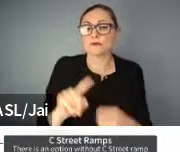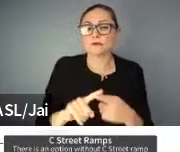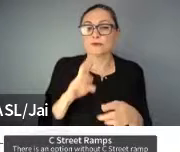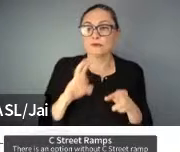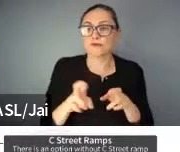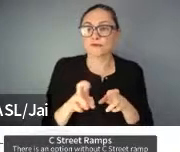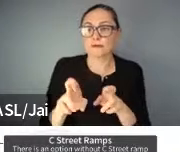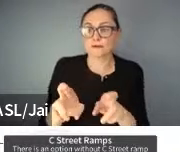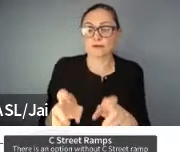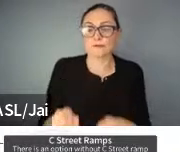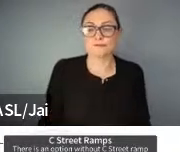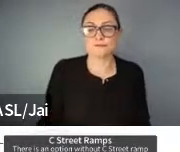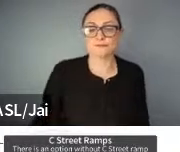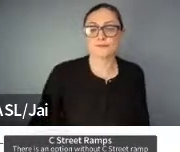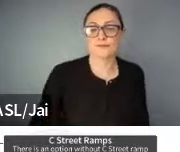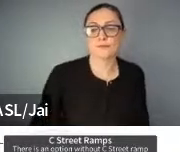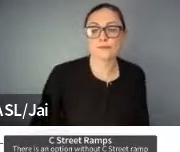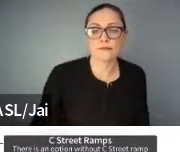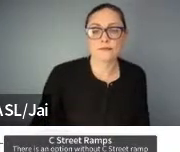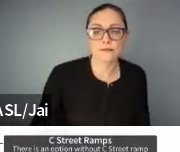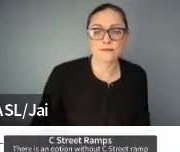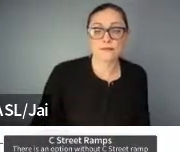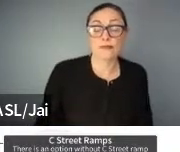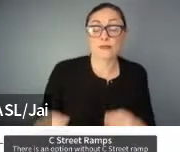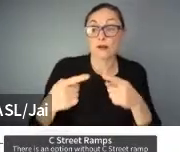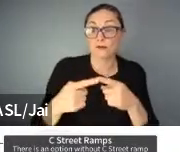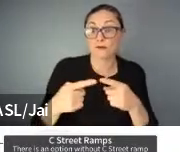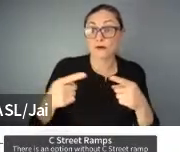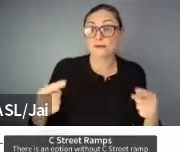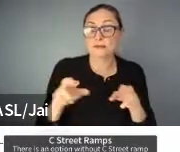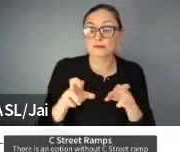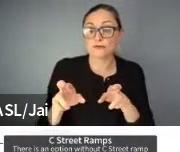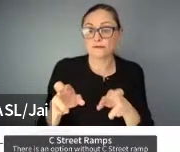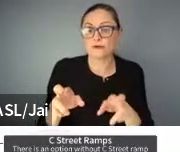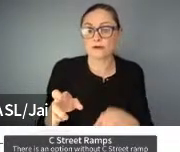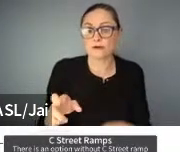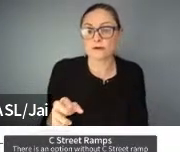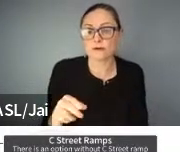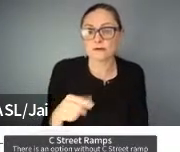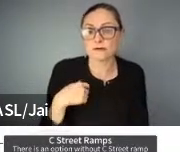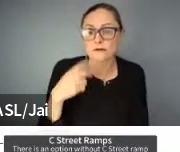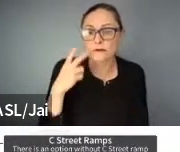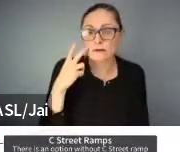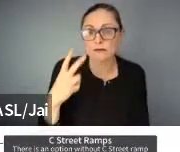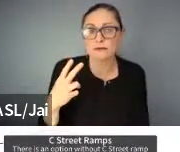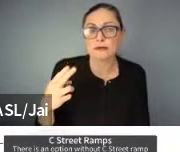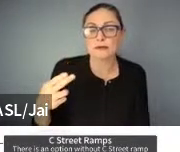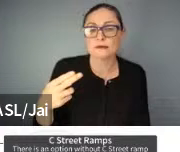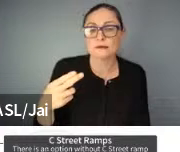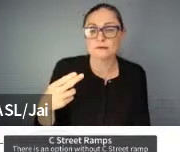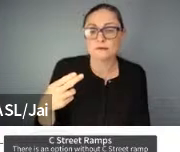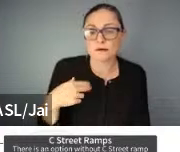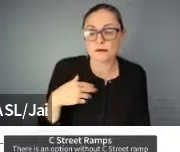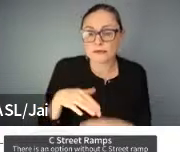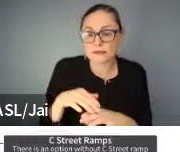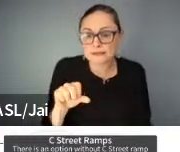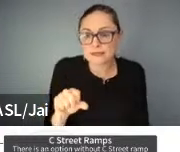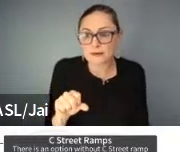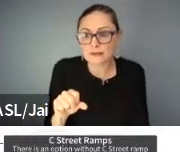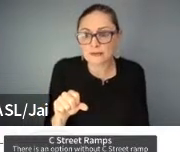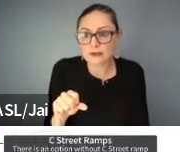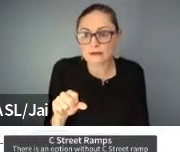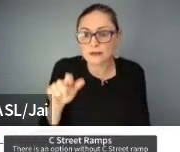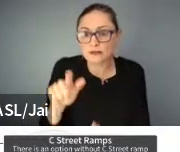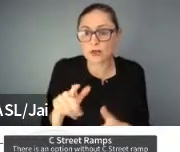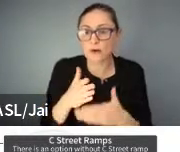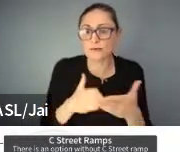please. Across the river, now we're seeing Hayden on the south side of our screen, on the lower portion of the